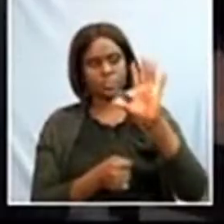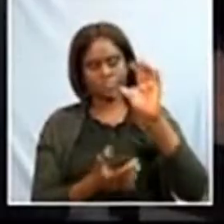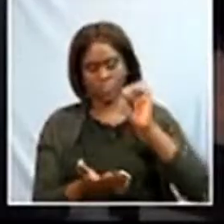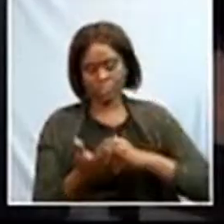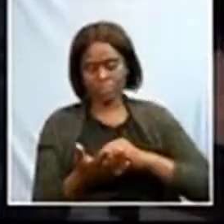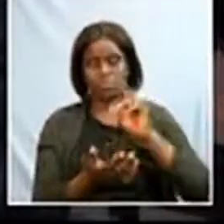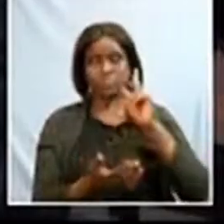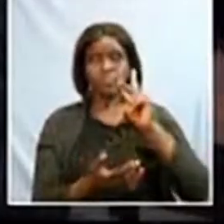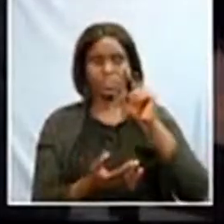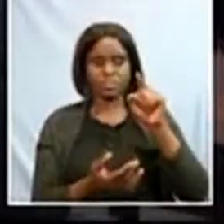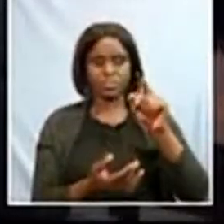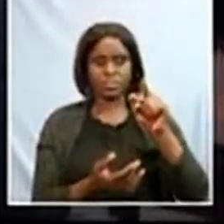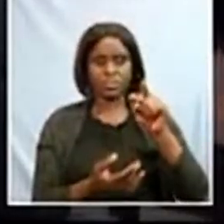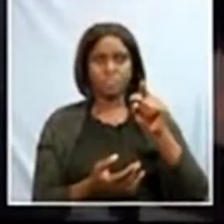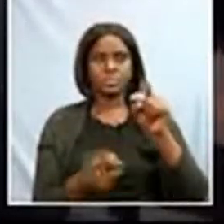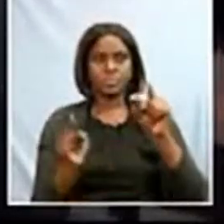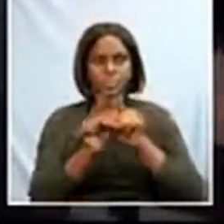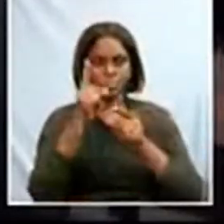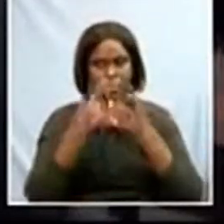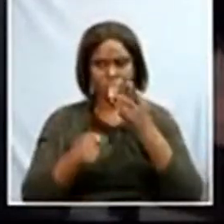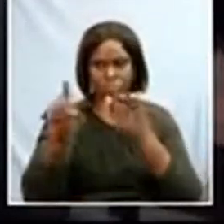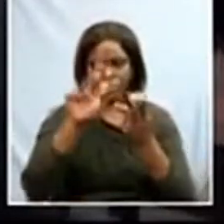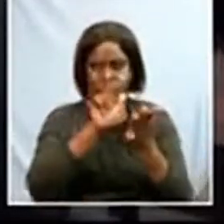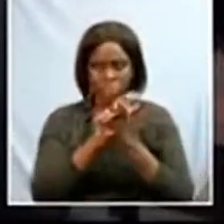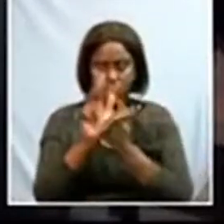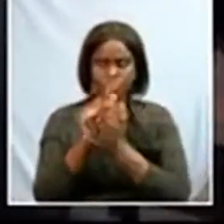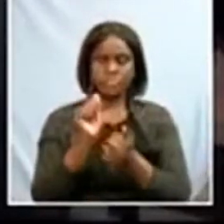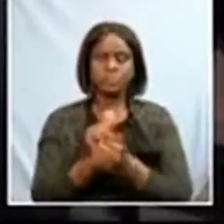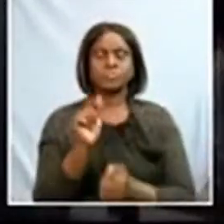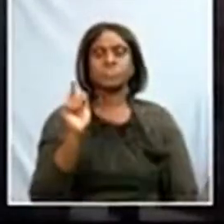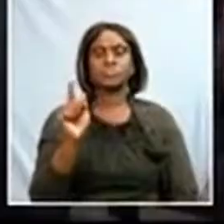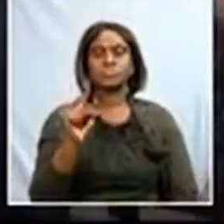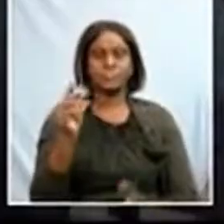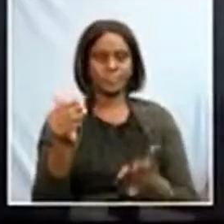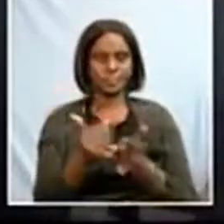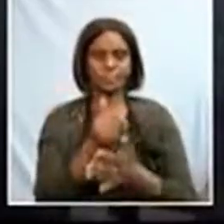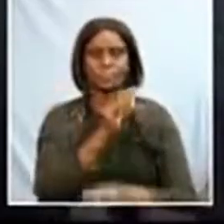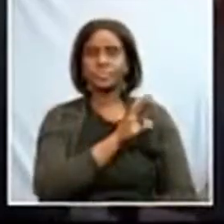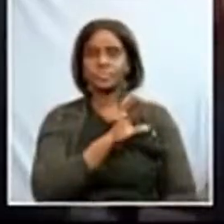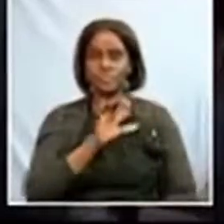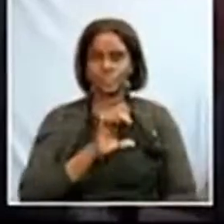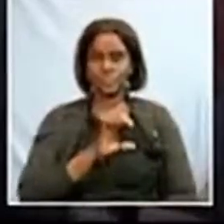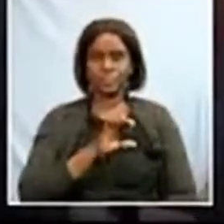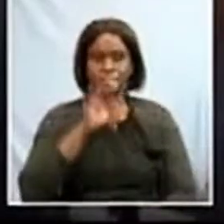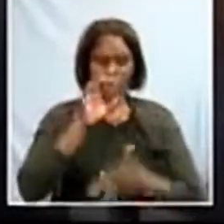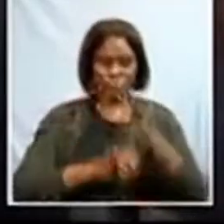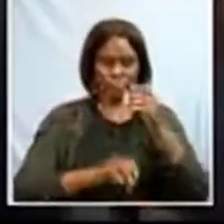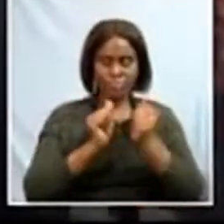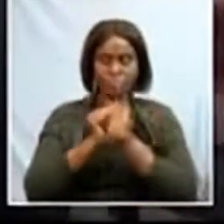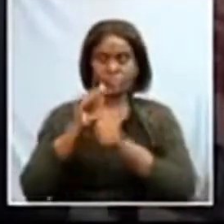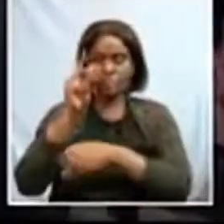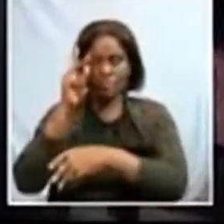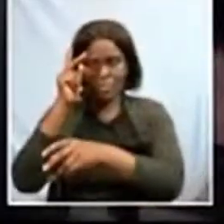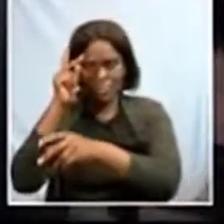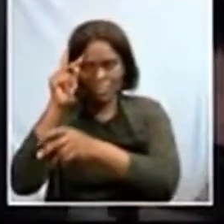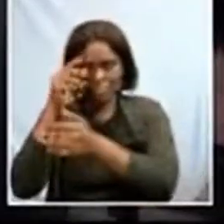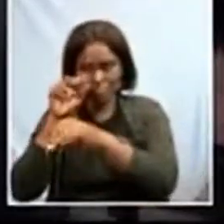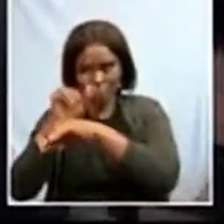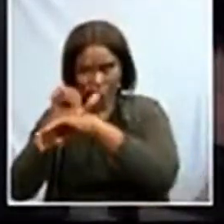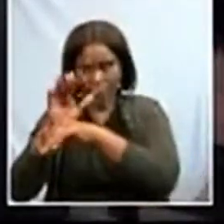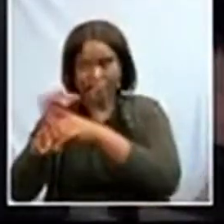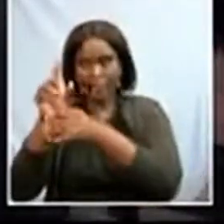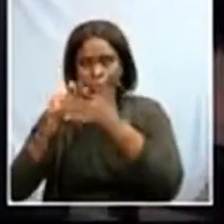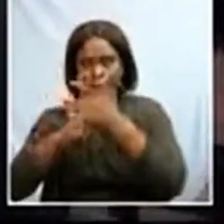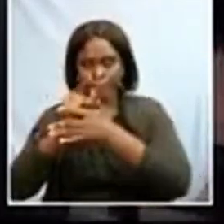285,000 kwacha. That is what you signed with this new contractor. Subtract what you saved at termination. You